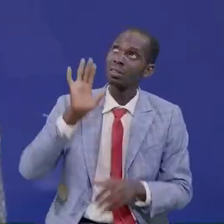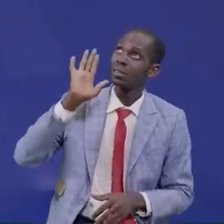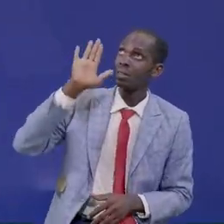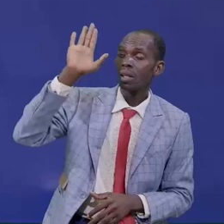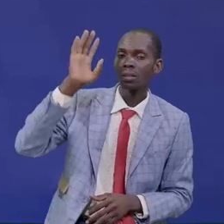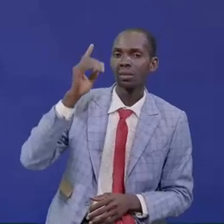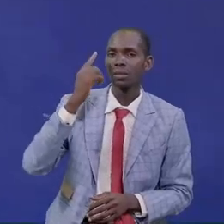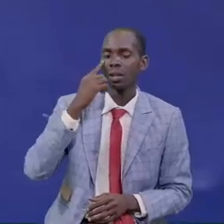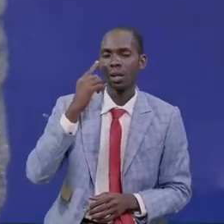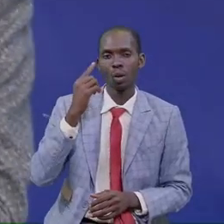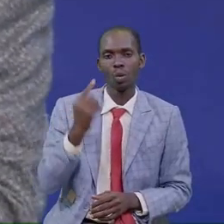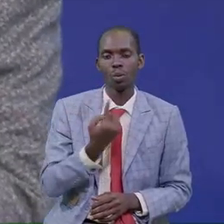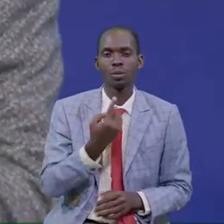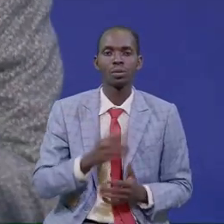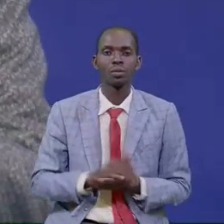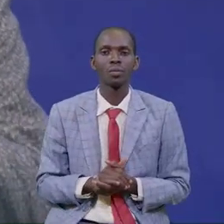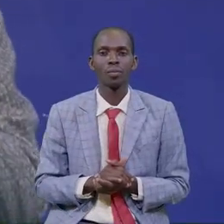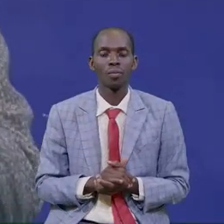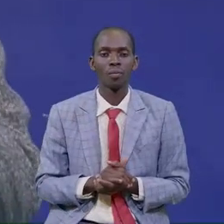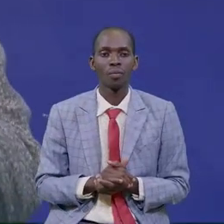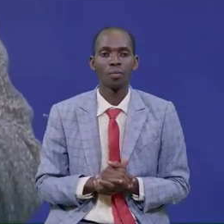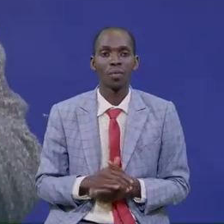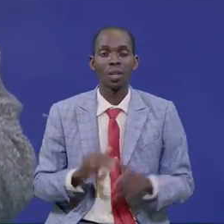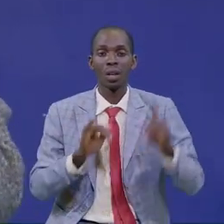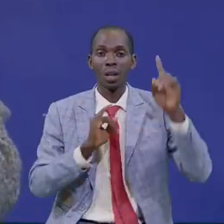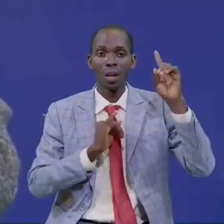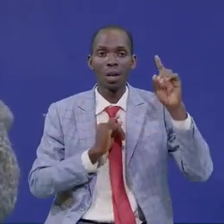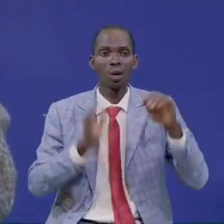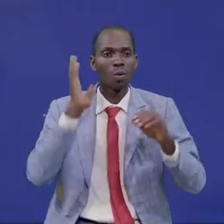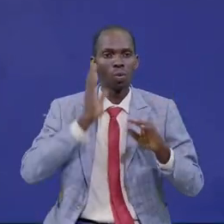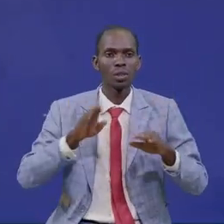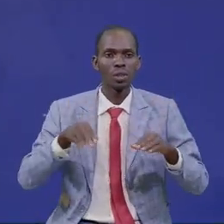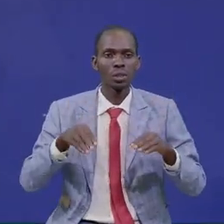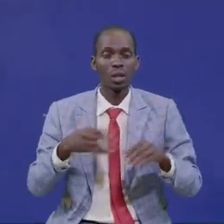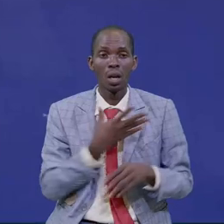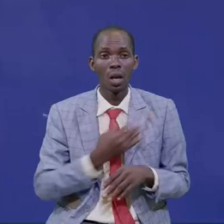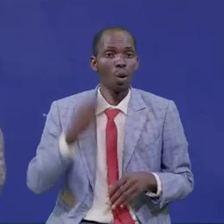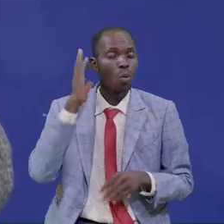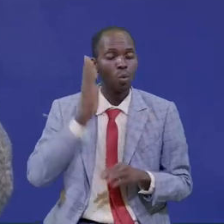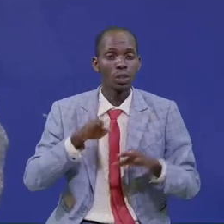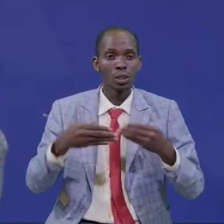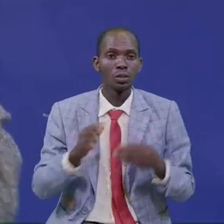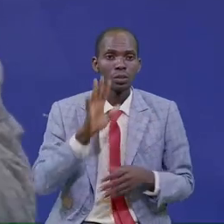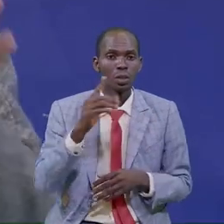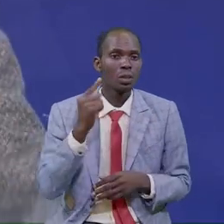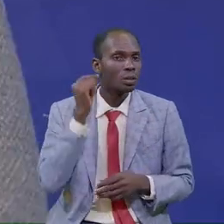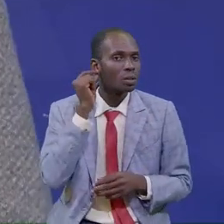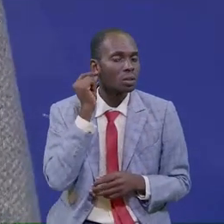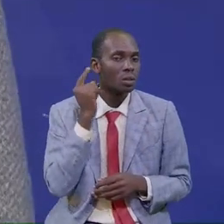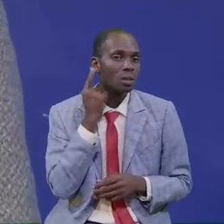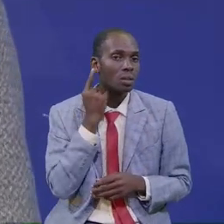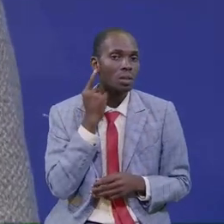est agréable. And will give your ear unto the commandments and si keep all